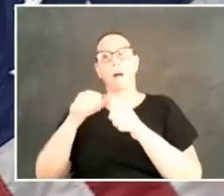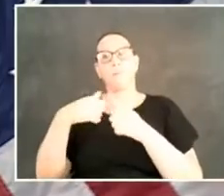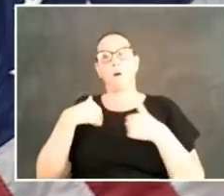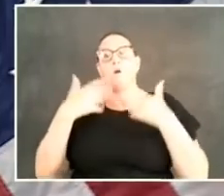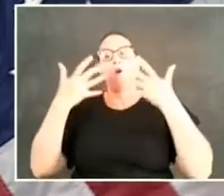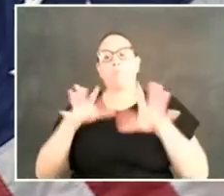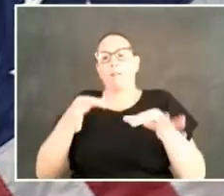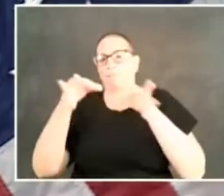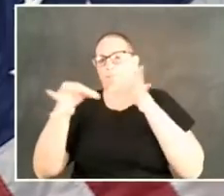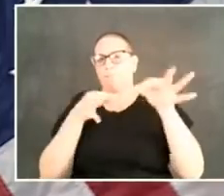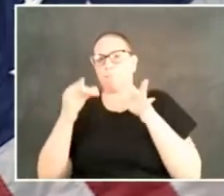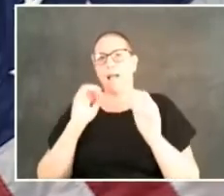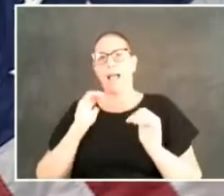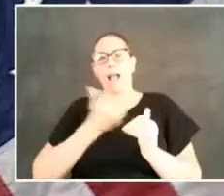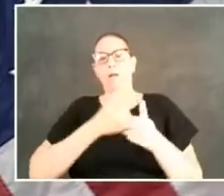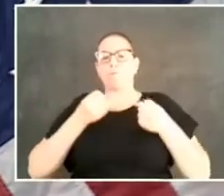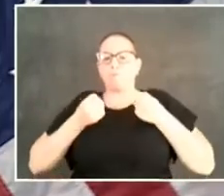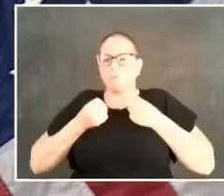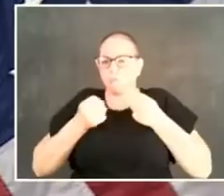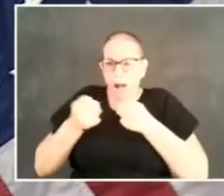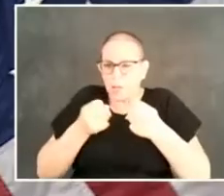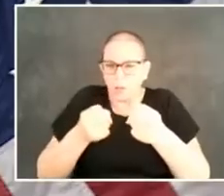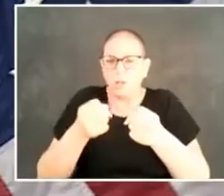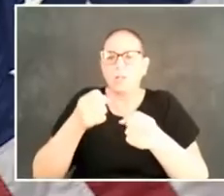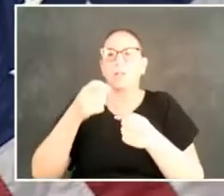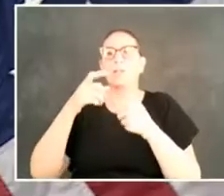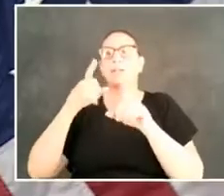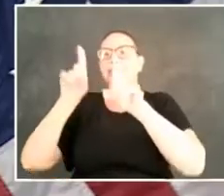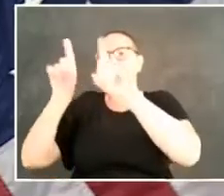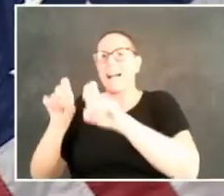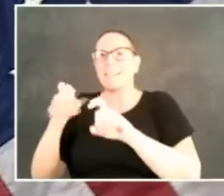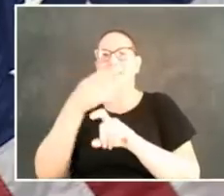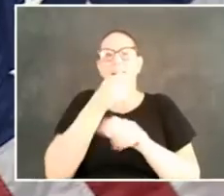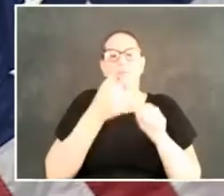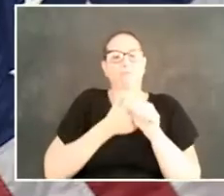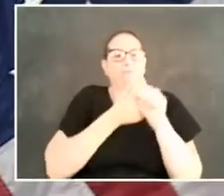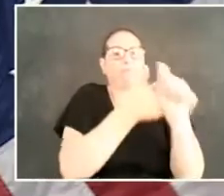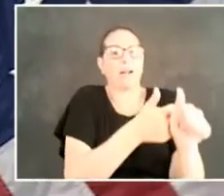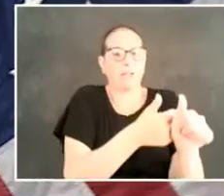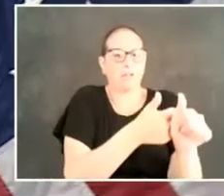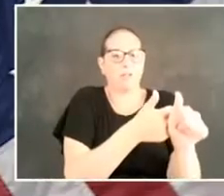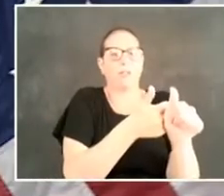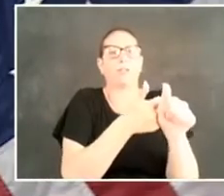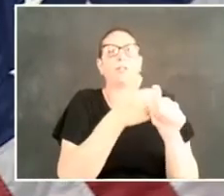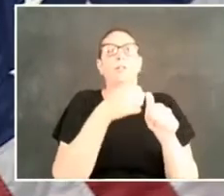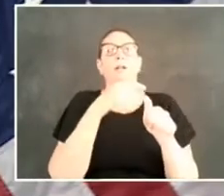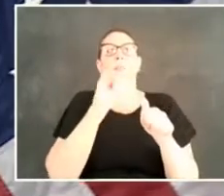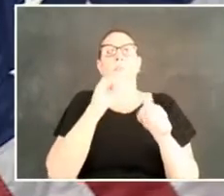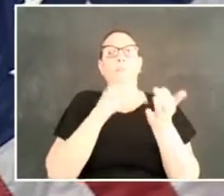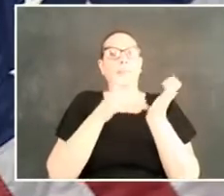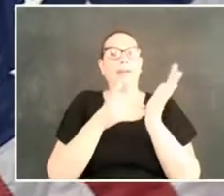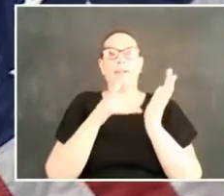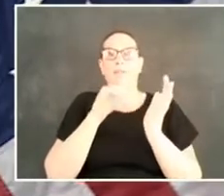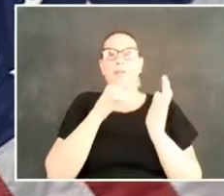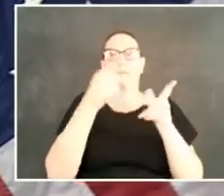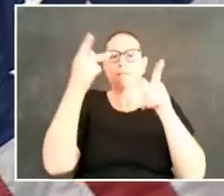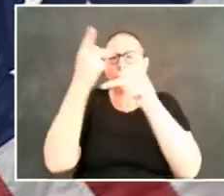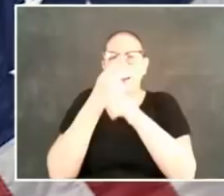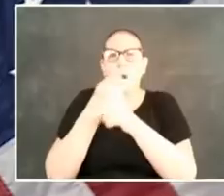to have very widespread testing, very widespread tracing, isolating and quarantining anyone who needs